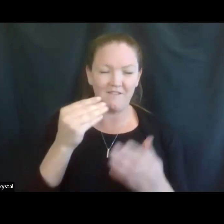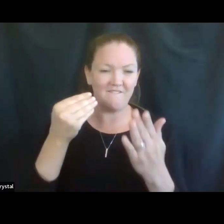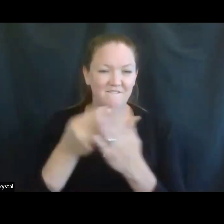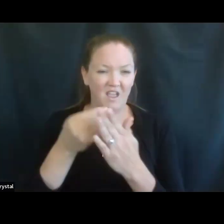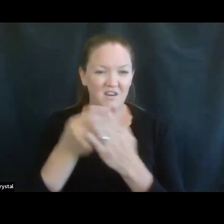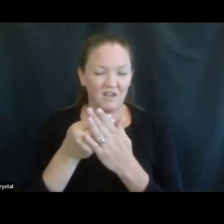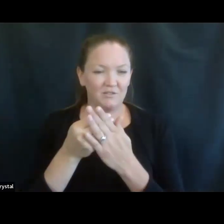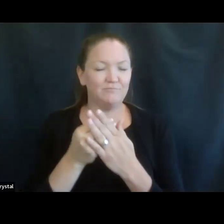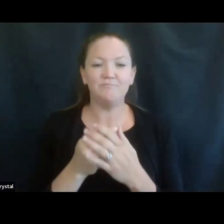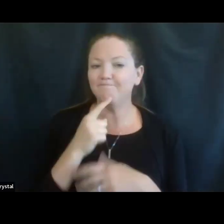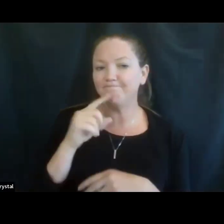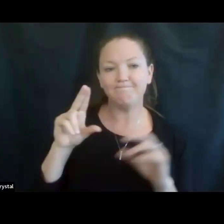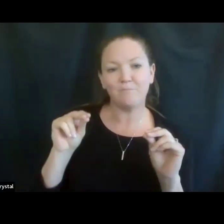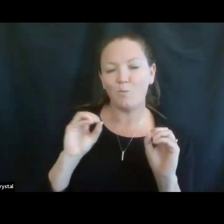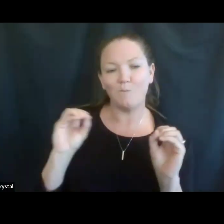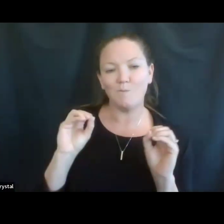No updates, Patrick.